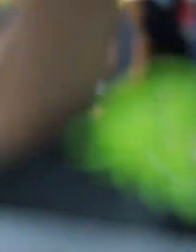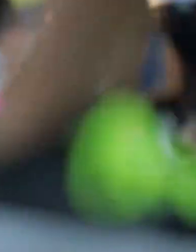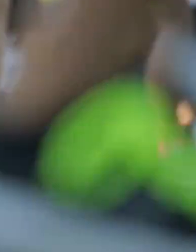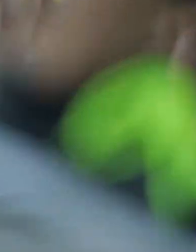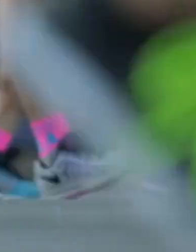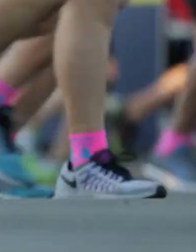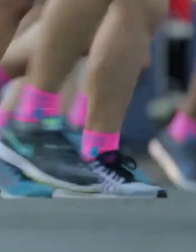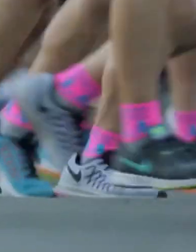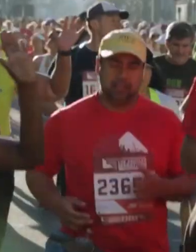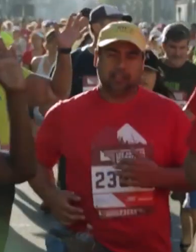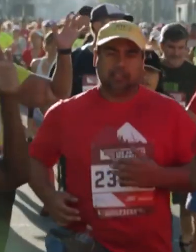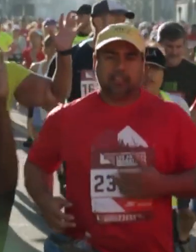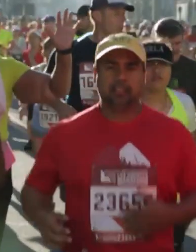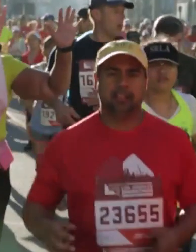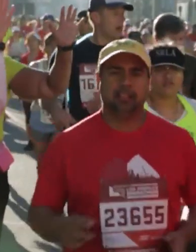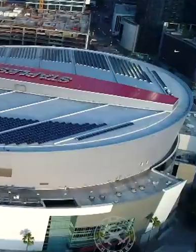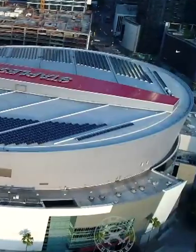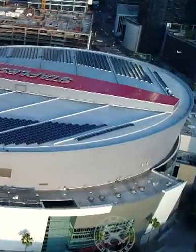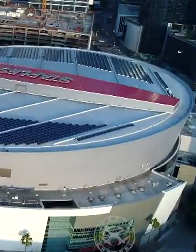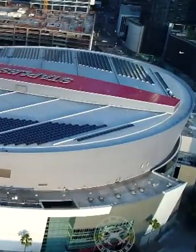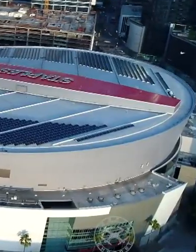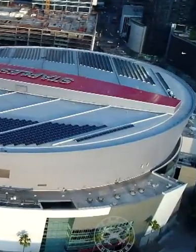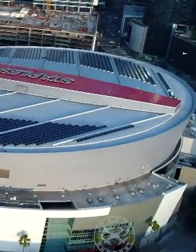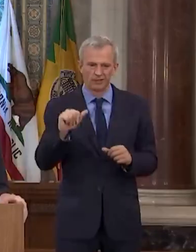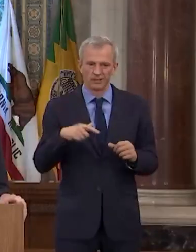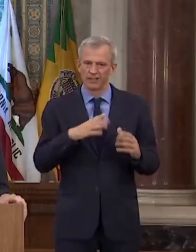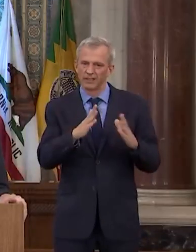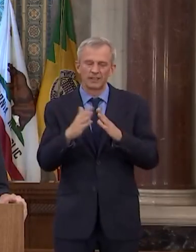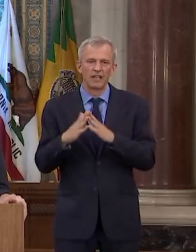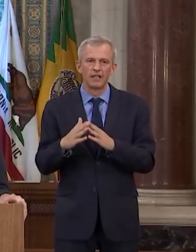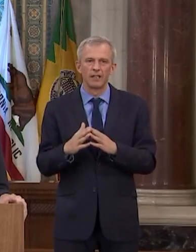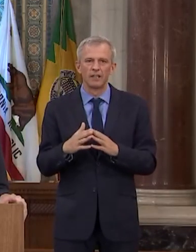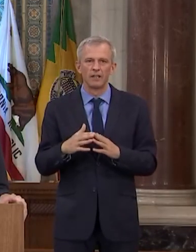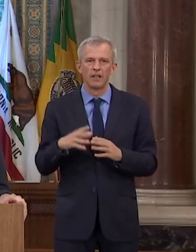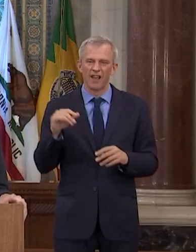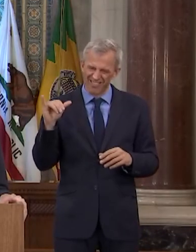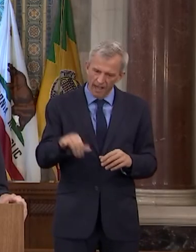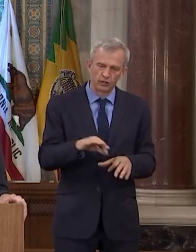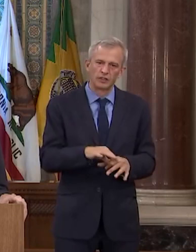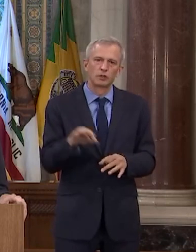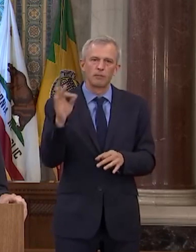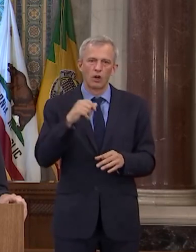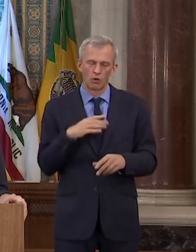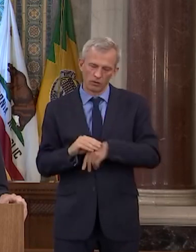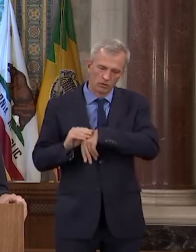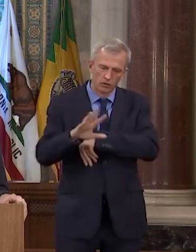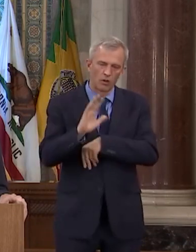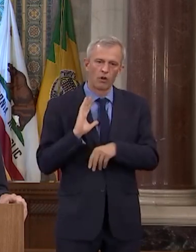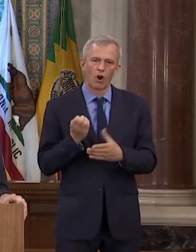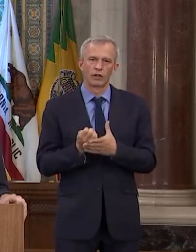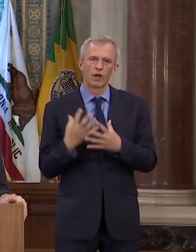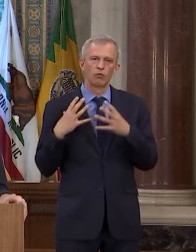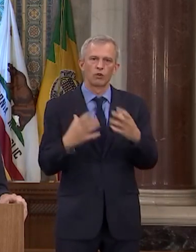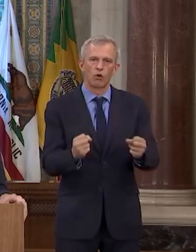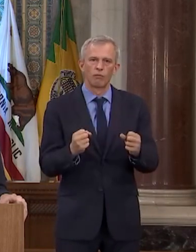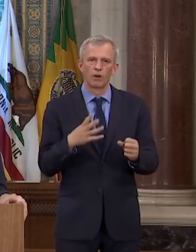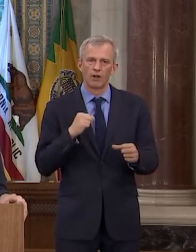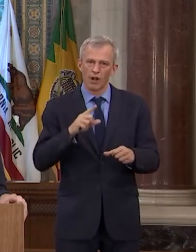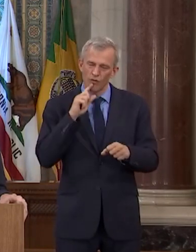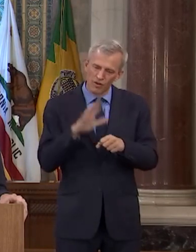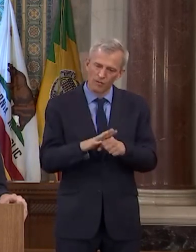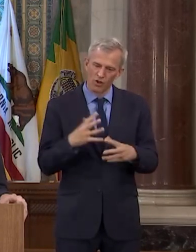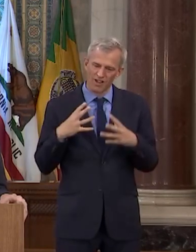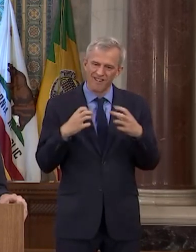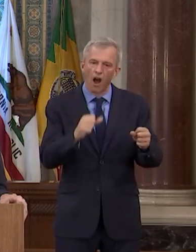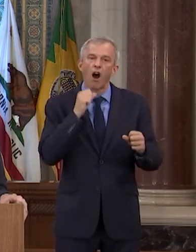night at home and across our neighborhoods and across this city, that is the spirit that must move our economic recovery and our commitment